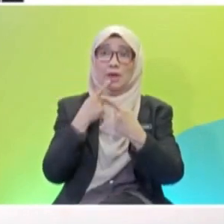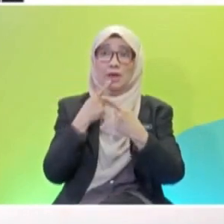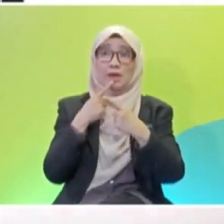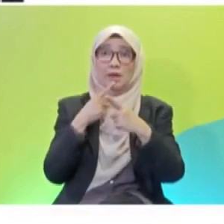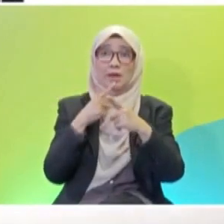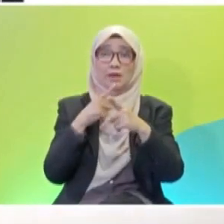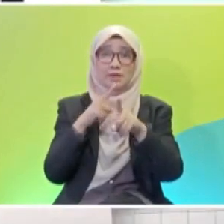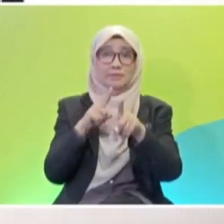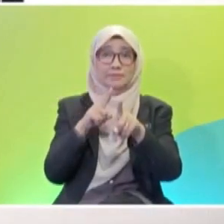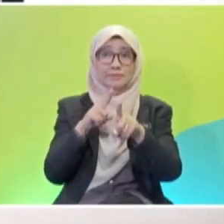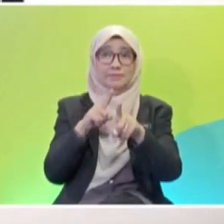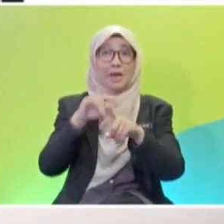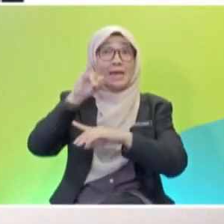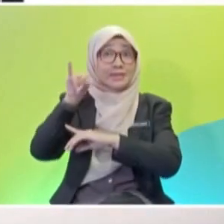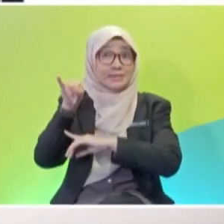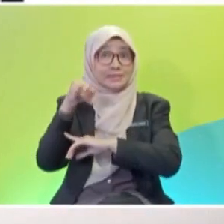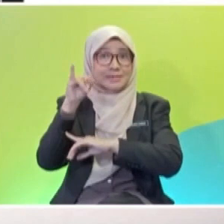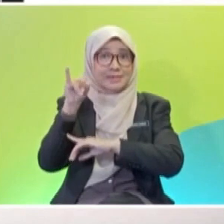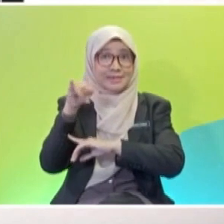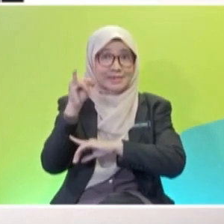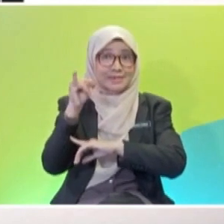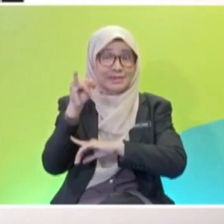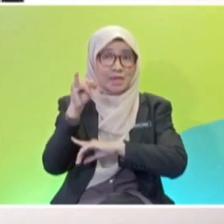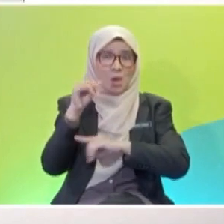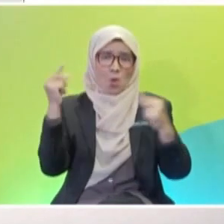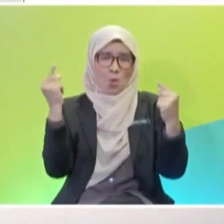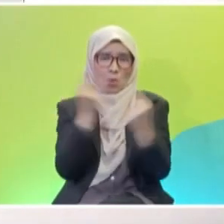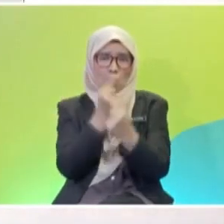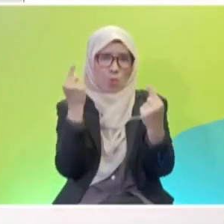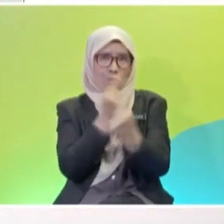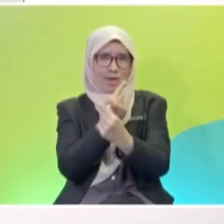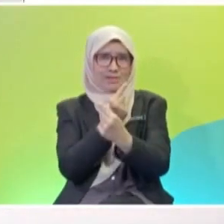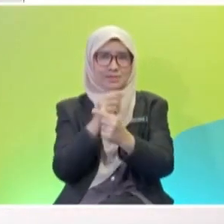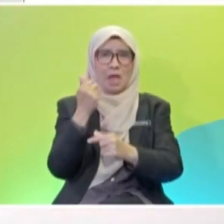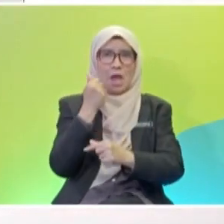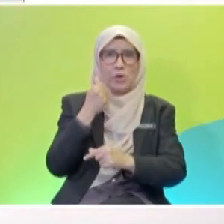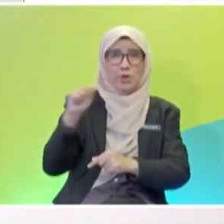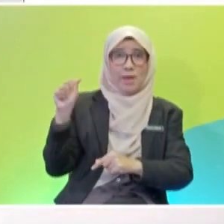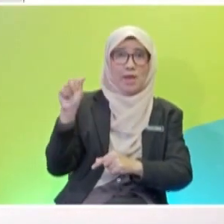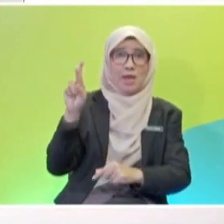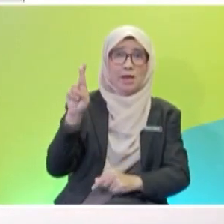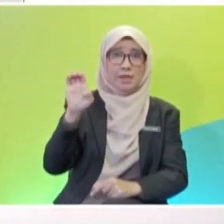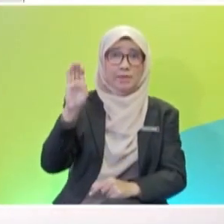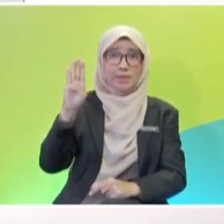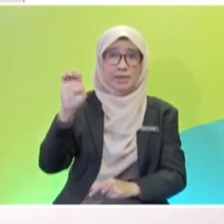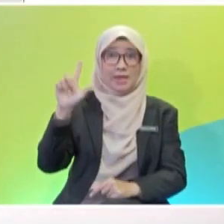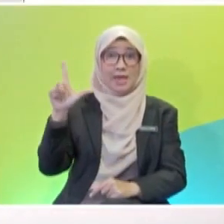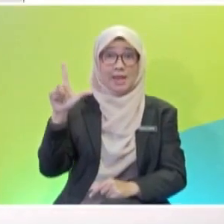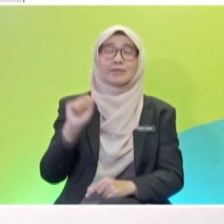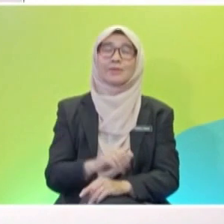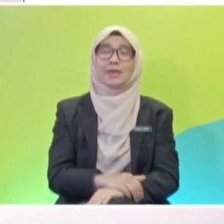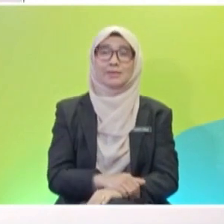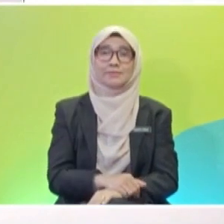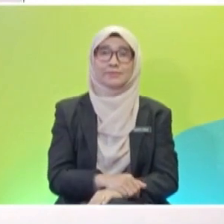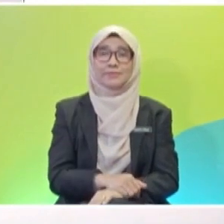For number four, the answer is G. Fight against. Yes, you fight against something. You rebel against something. Okay, wonderful. Number five.